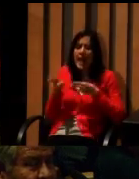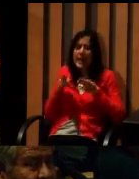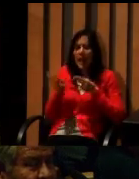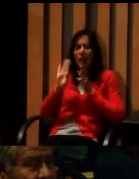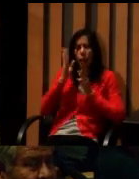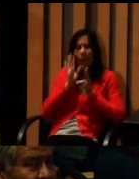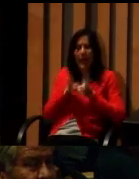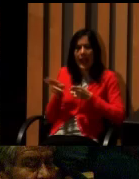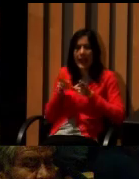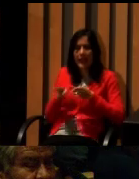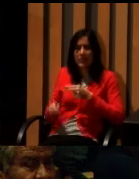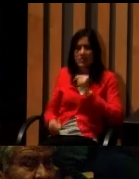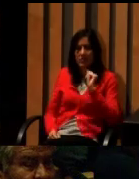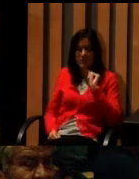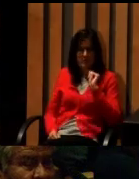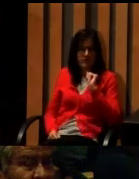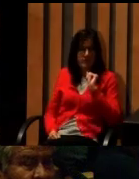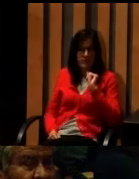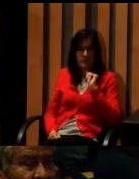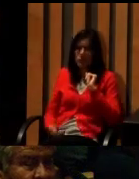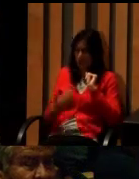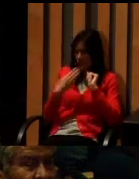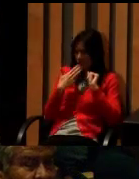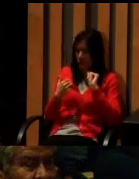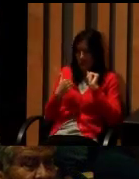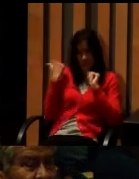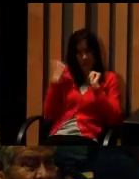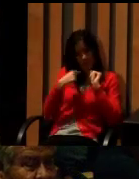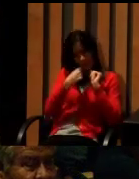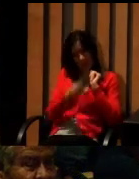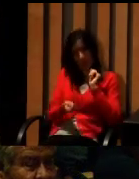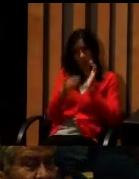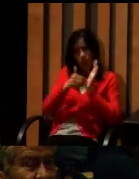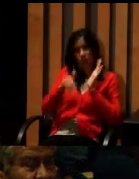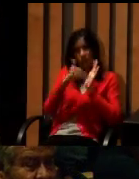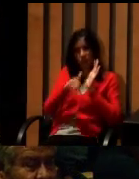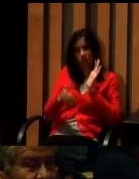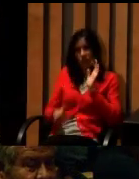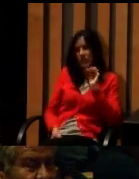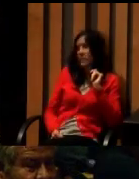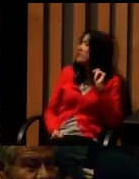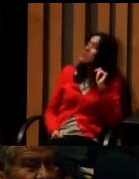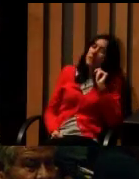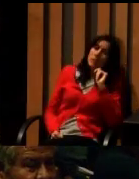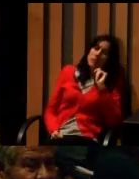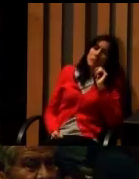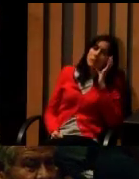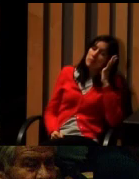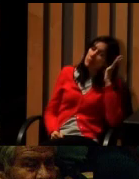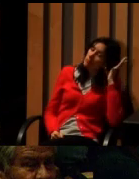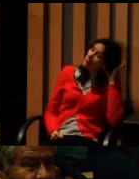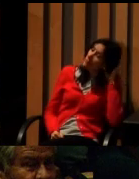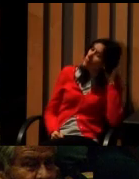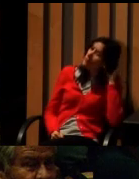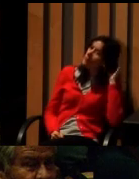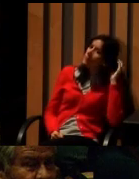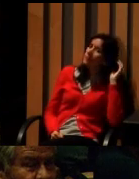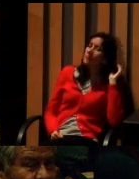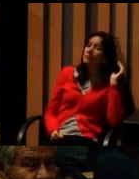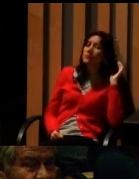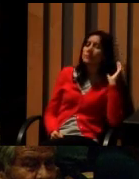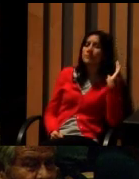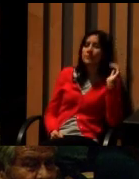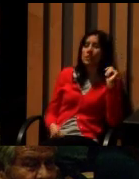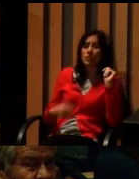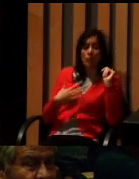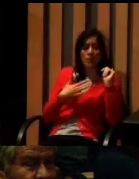like. Congratulations to you, sir, for holding in there. But here's what I'm really here for. In my sports, let's call